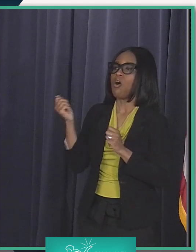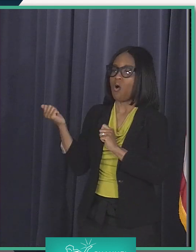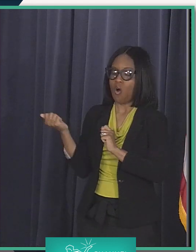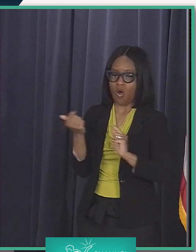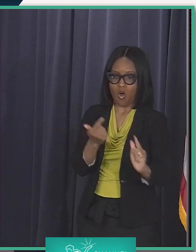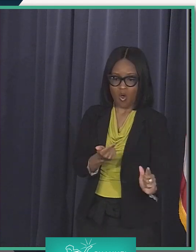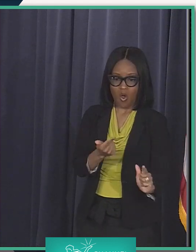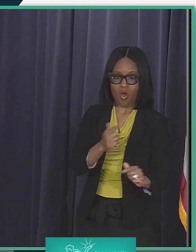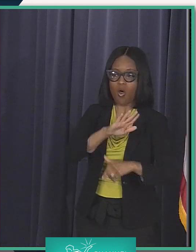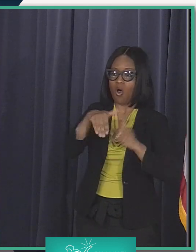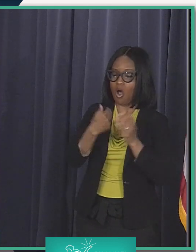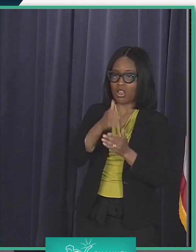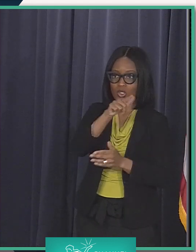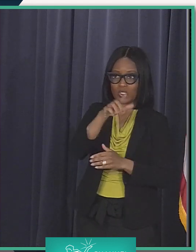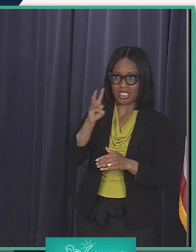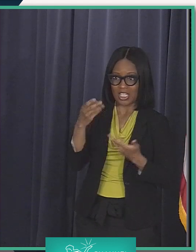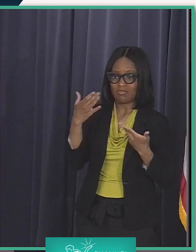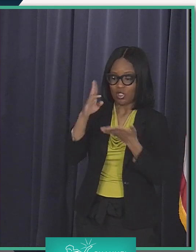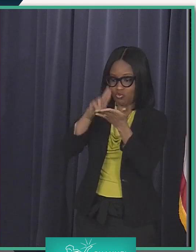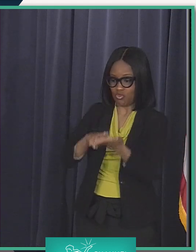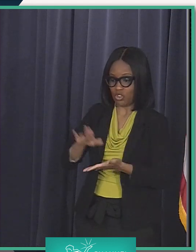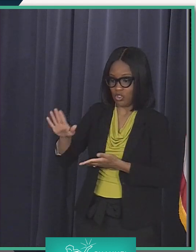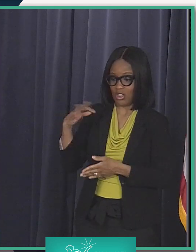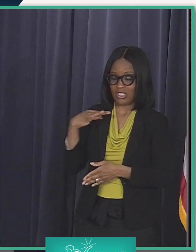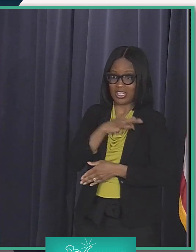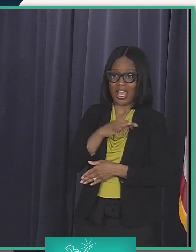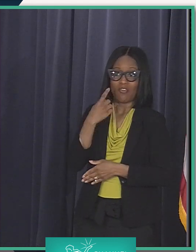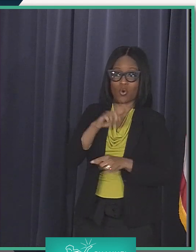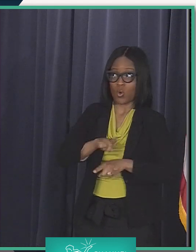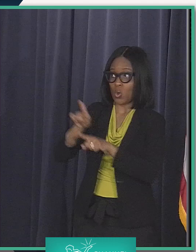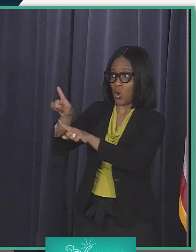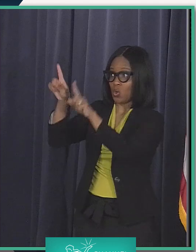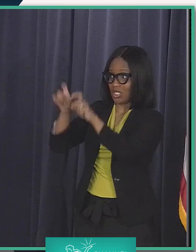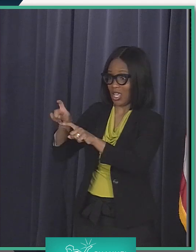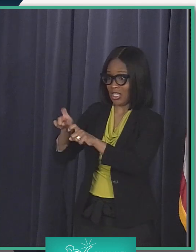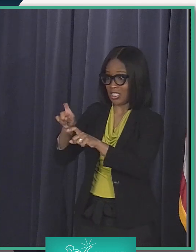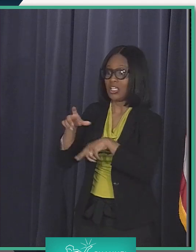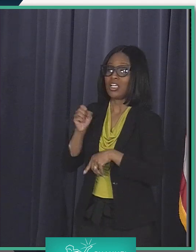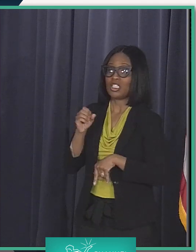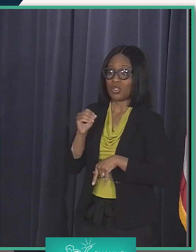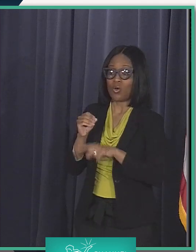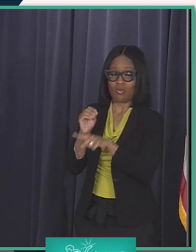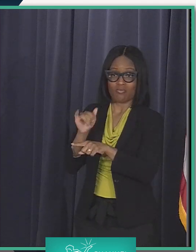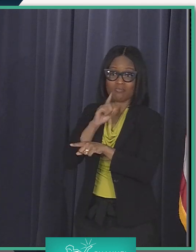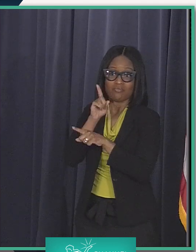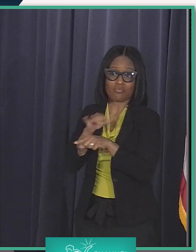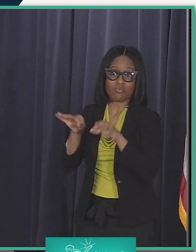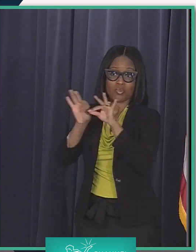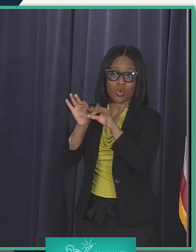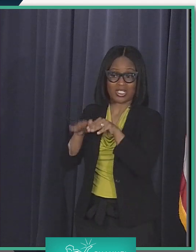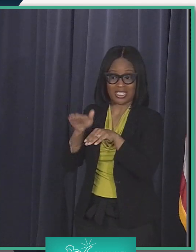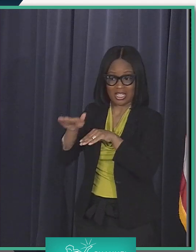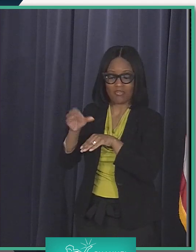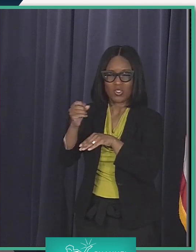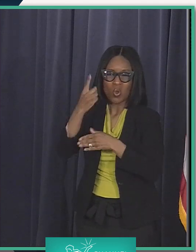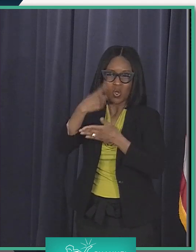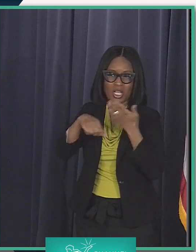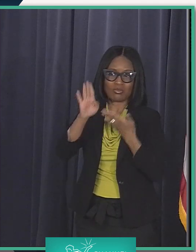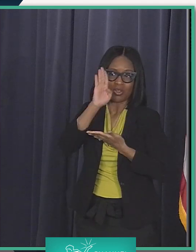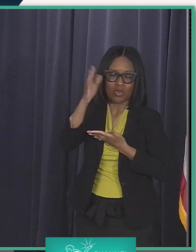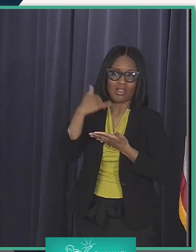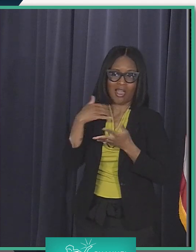them have registered their staff to be tested. Again, it's so important for the staff, and so we'll make sure that we report next week